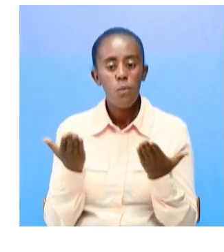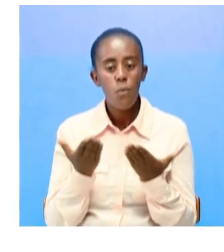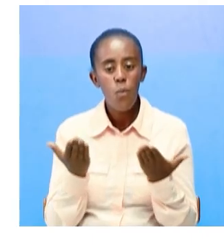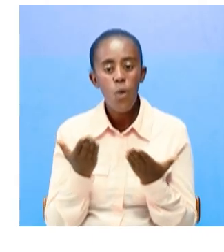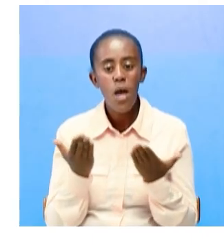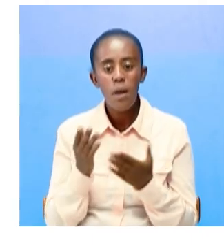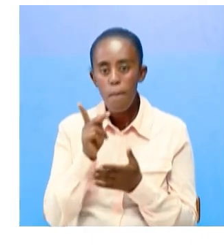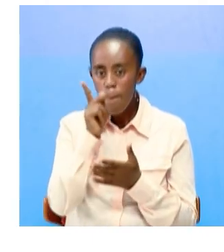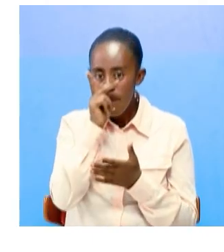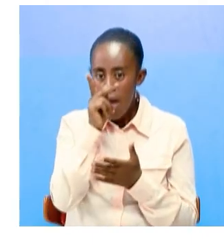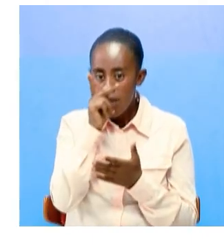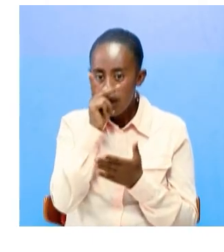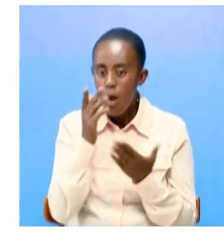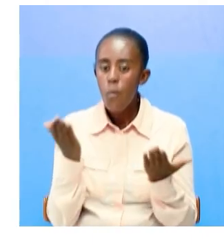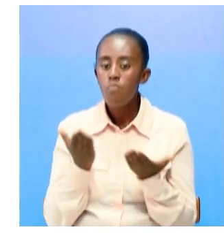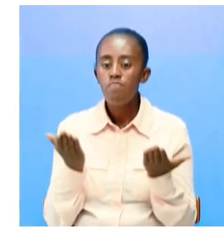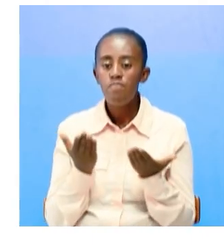Piazza is.